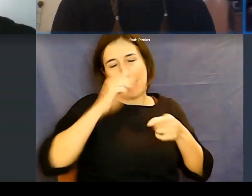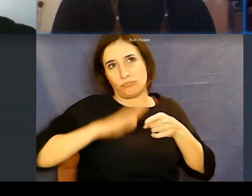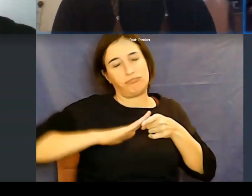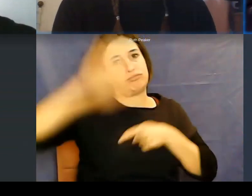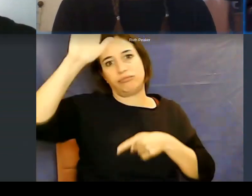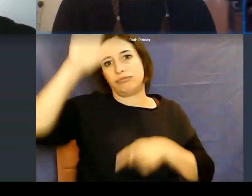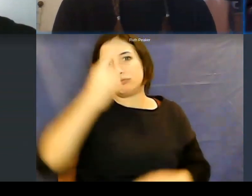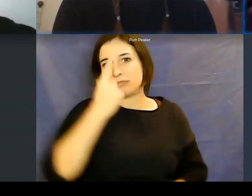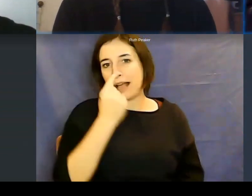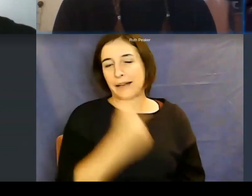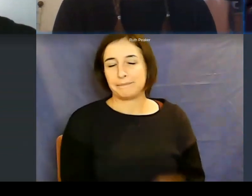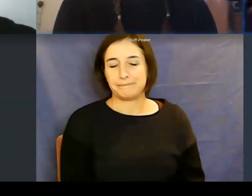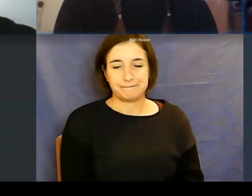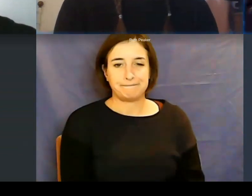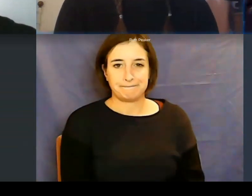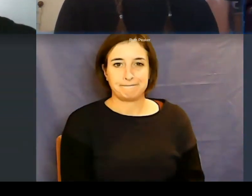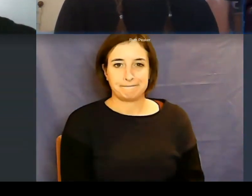mindset.